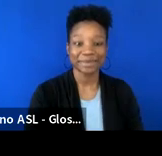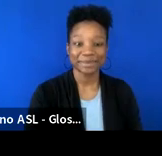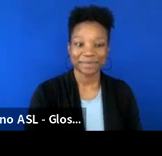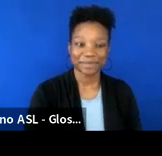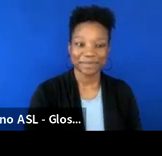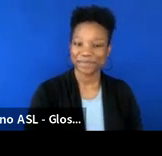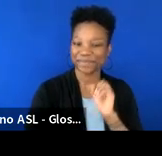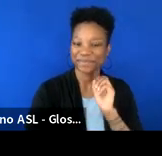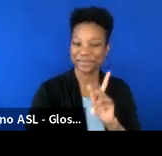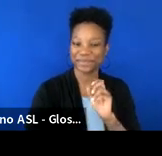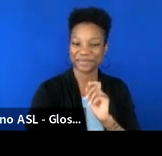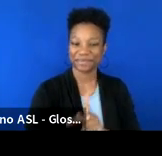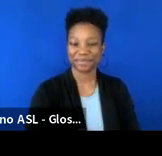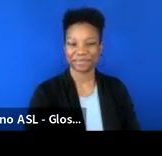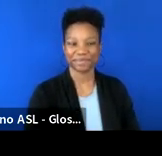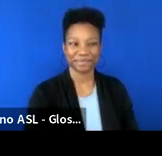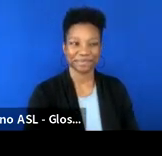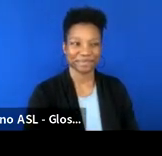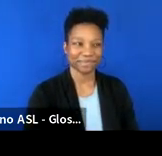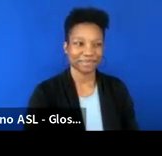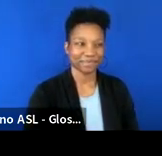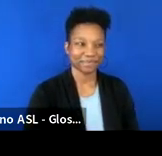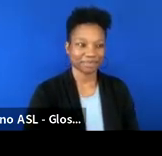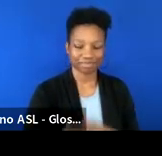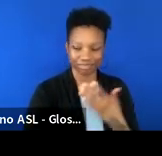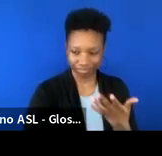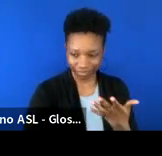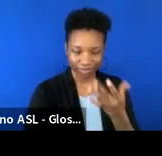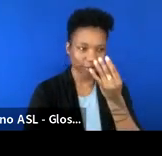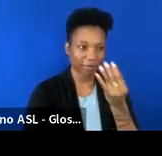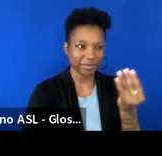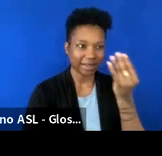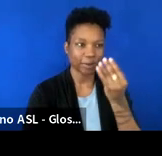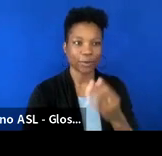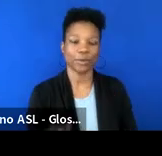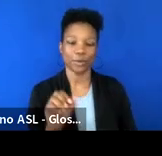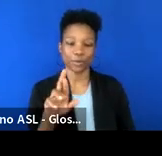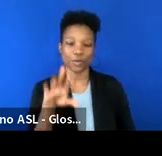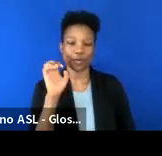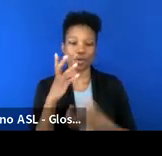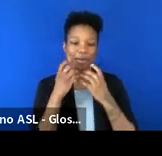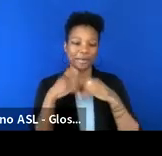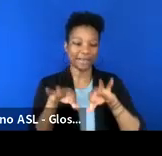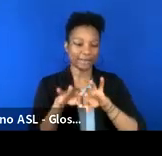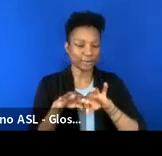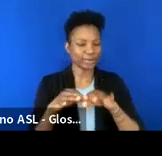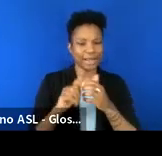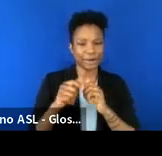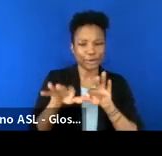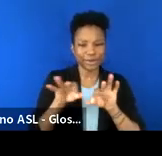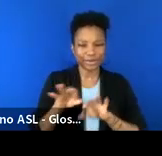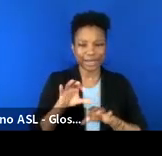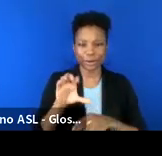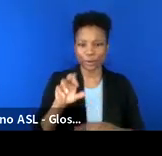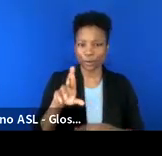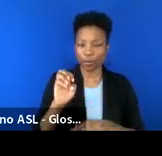Amazing. Okay. So just reflecting on those core values now, how do you define your core values in a manner that